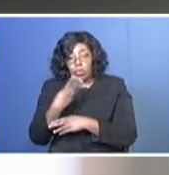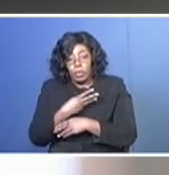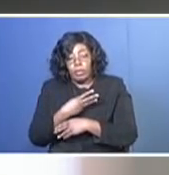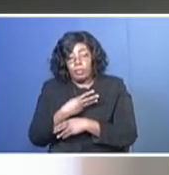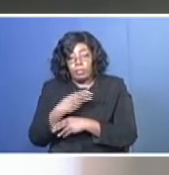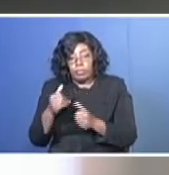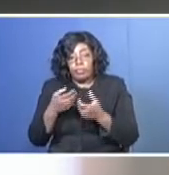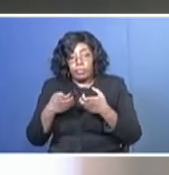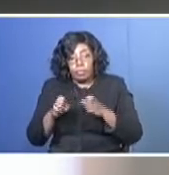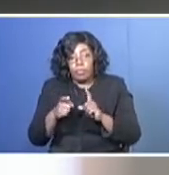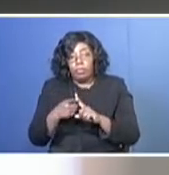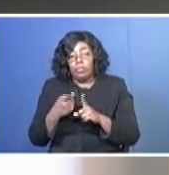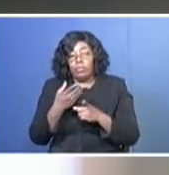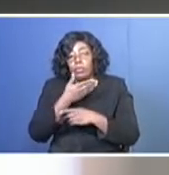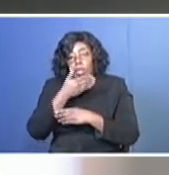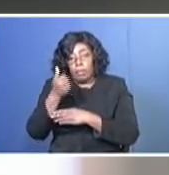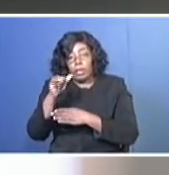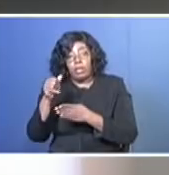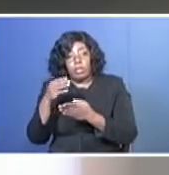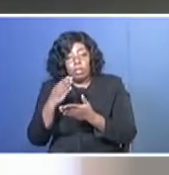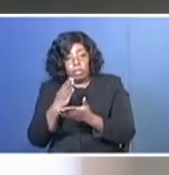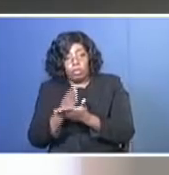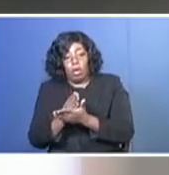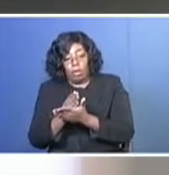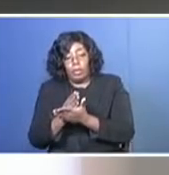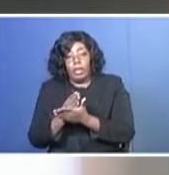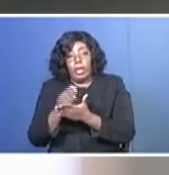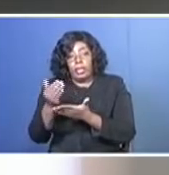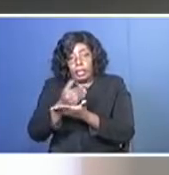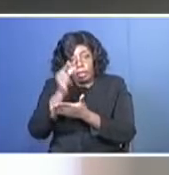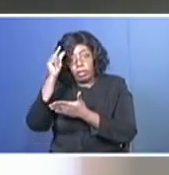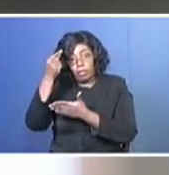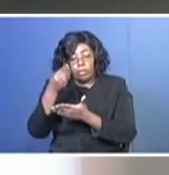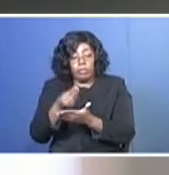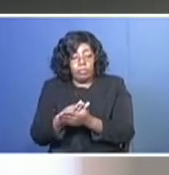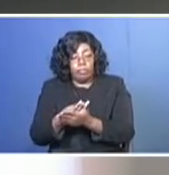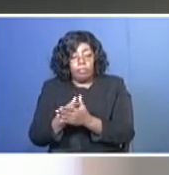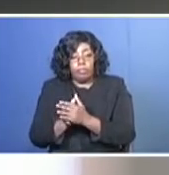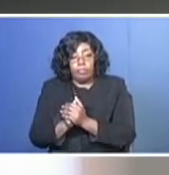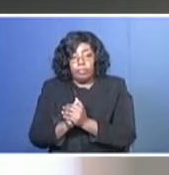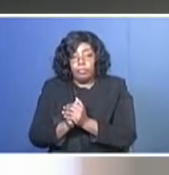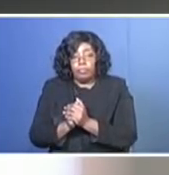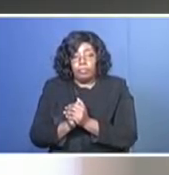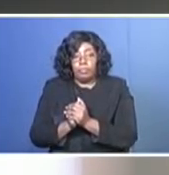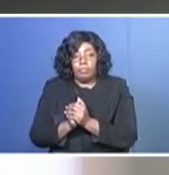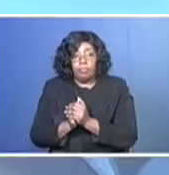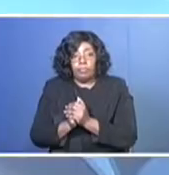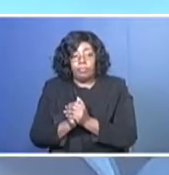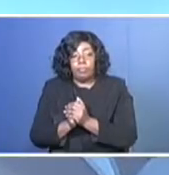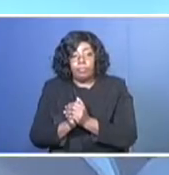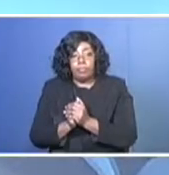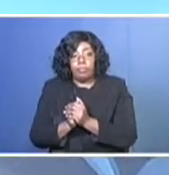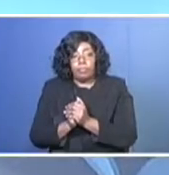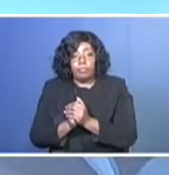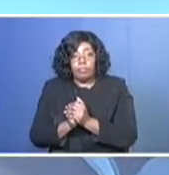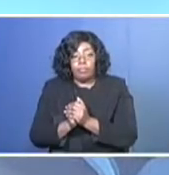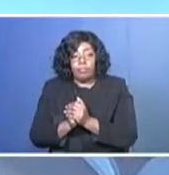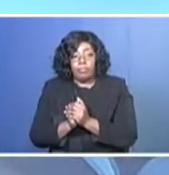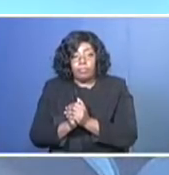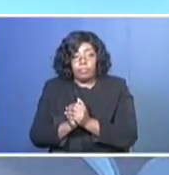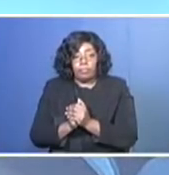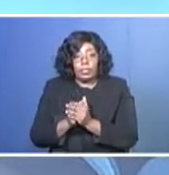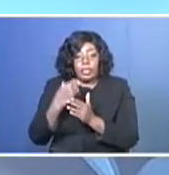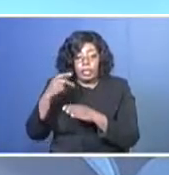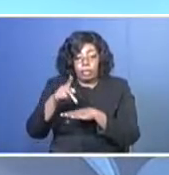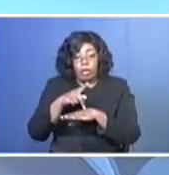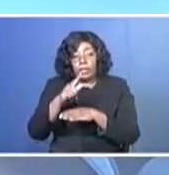pursuing efforts to do a better job of collecting revenue. So we believe we'll make it. Keishla Adderley, ZNS Network News. Meantime,